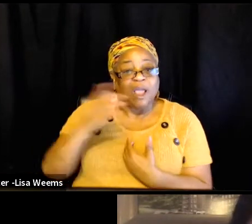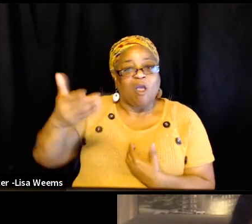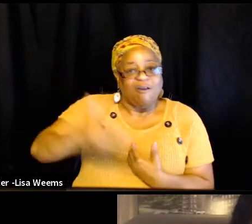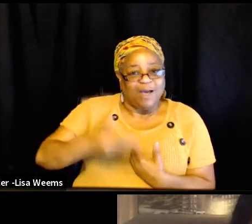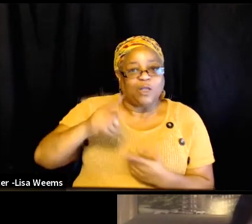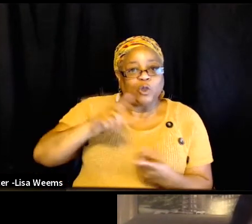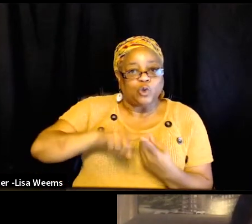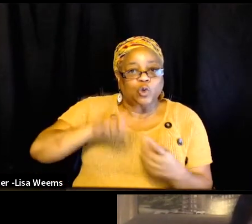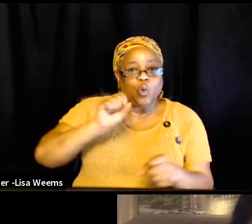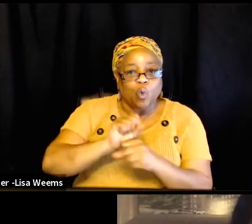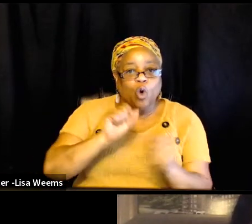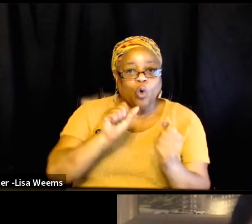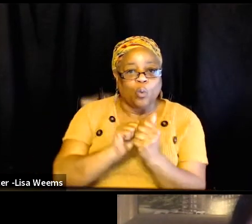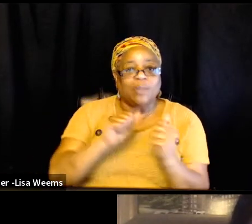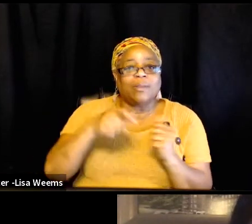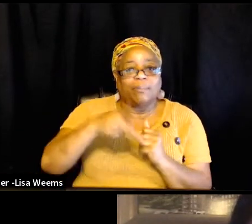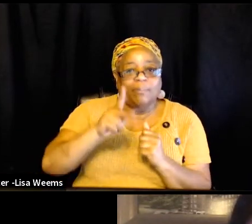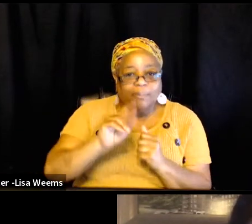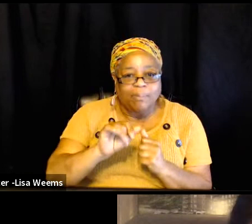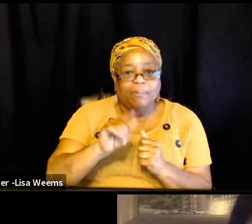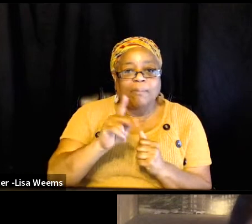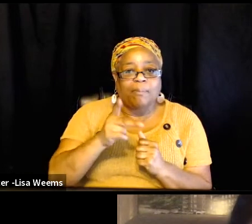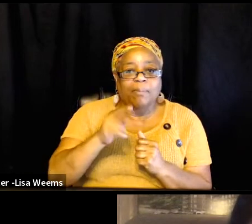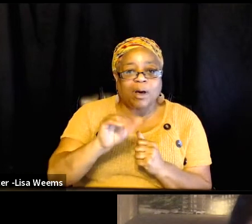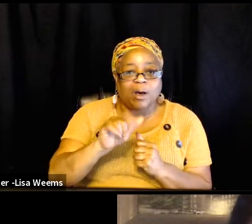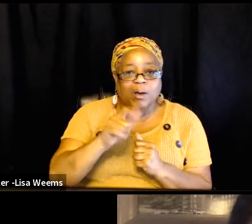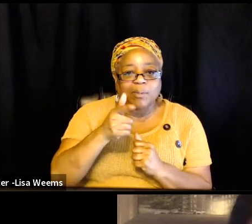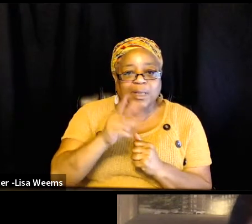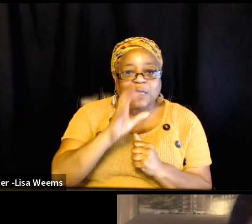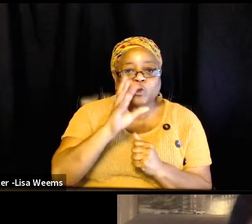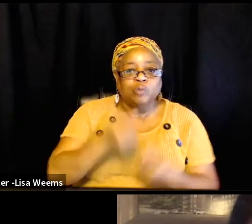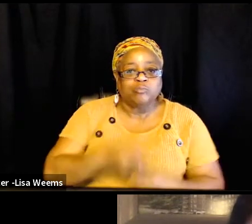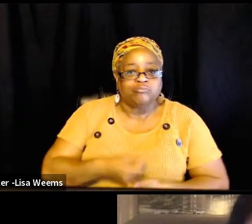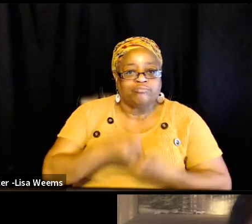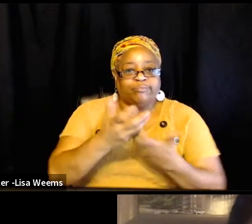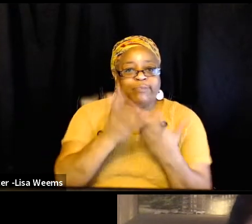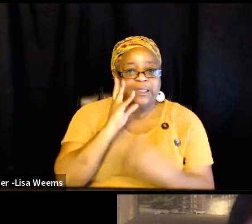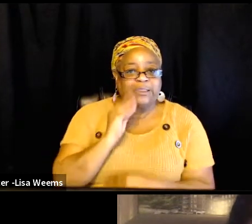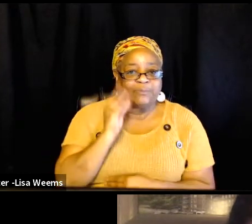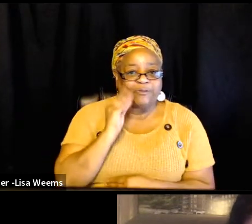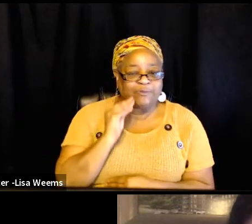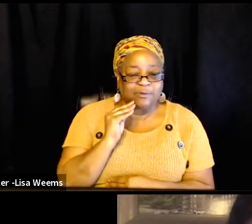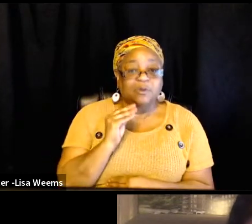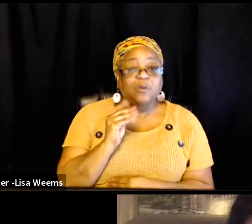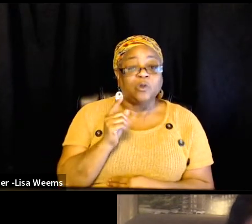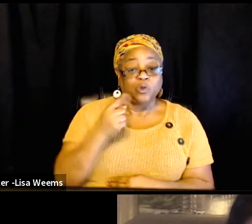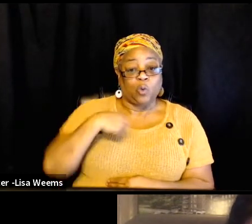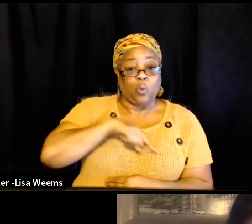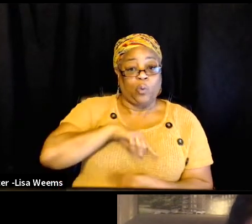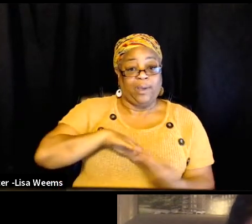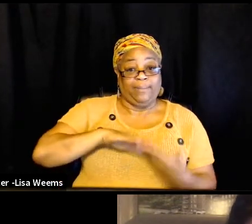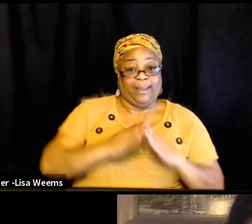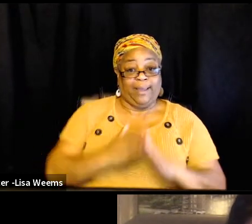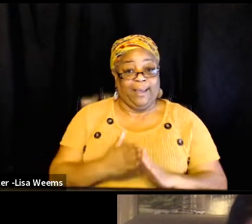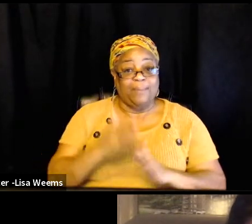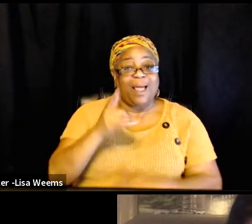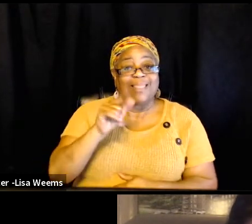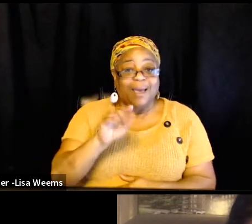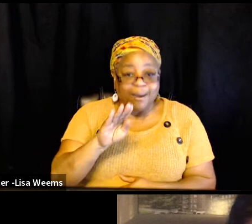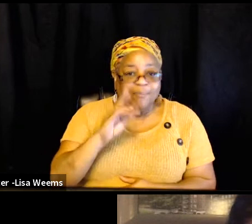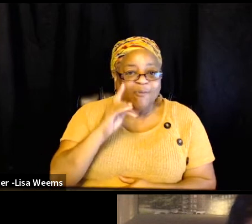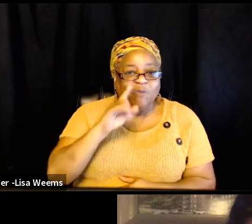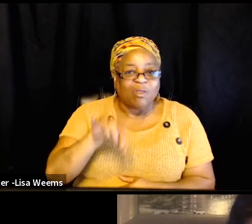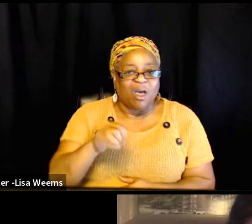the public to do different kinds of experiences. So we became a laboratory for the artists, you know, and nobody